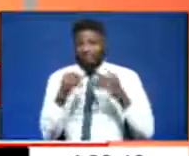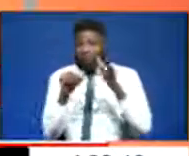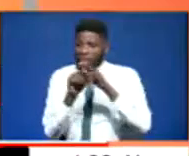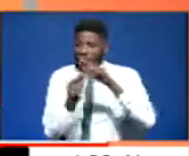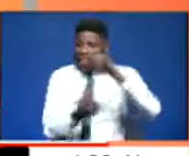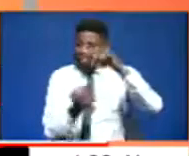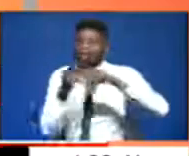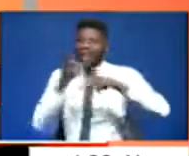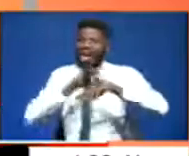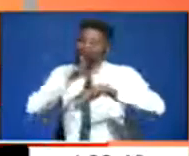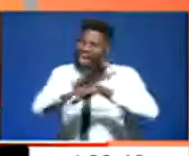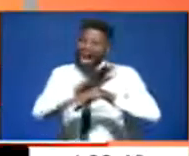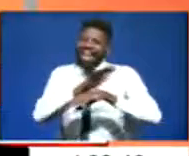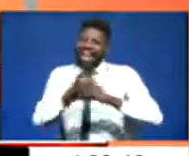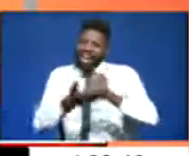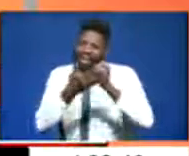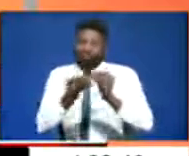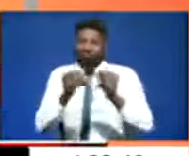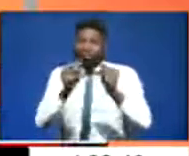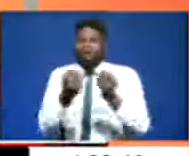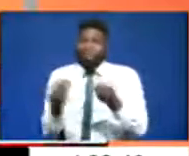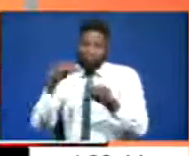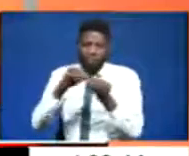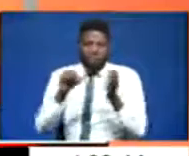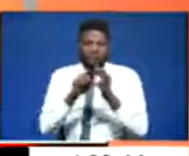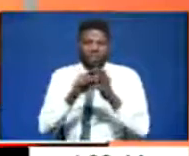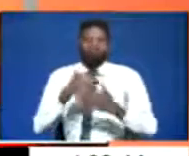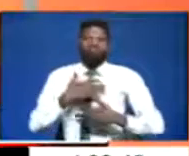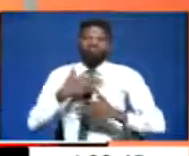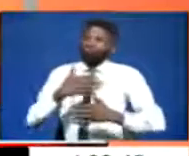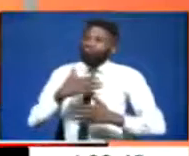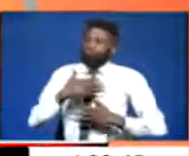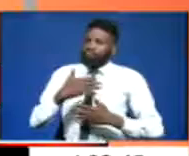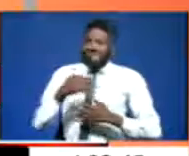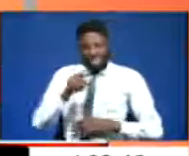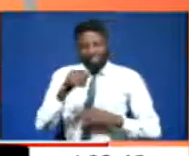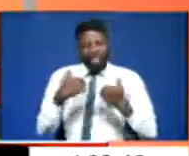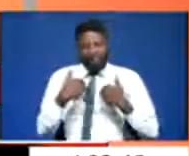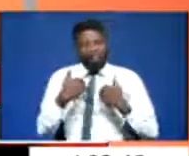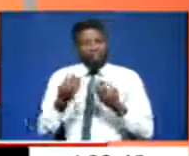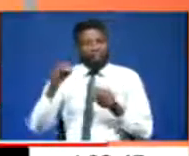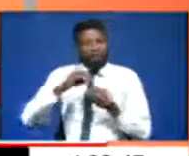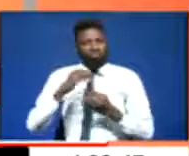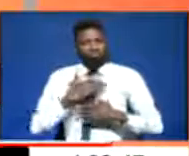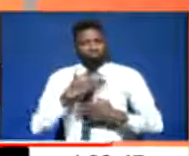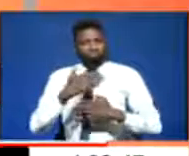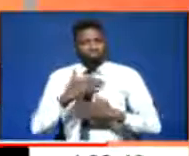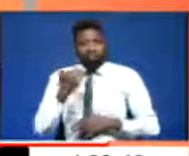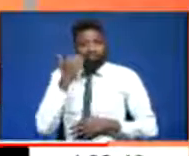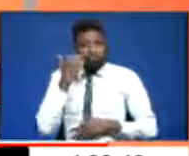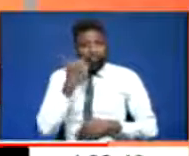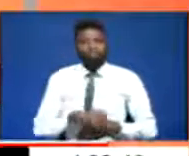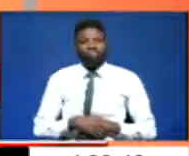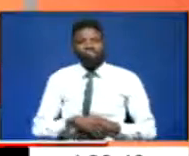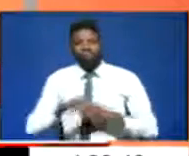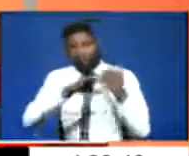to manage these complications, breathing especially, they're prone to respiratory distress syndrome. So as a country, we